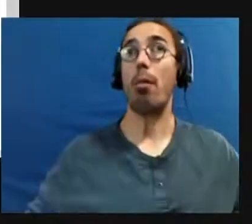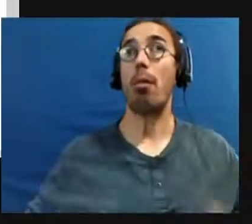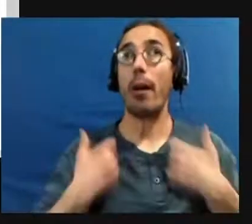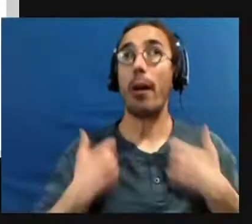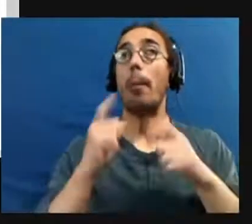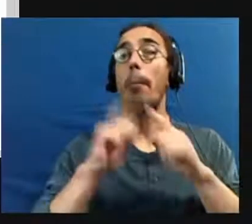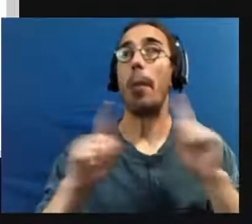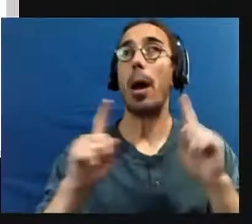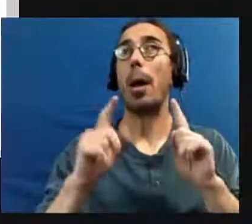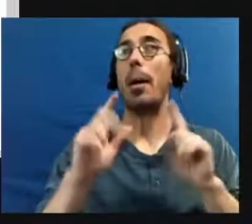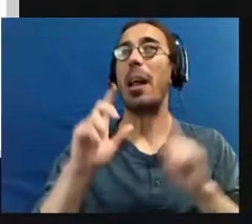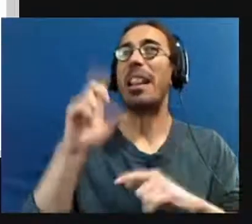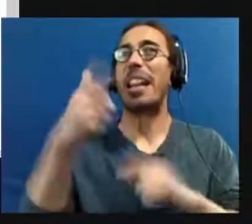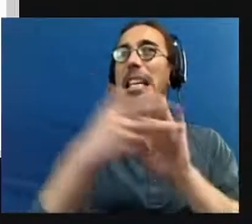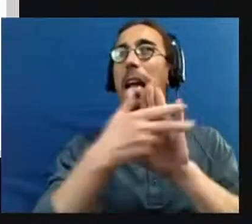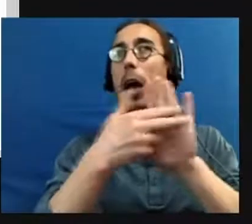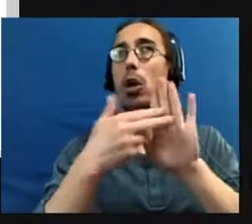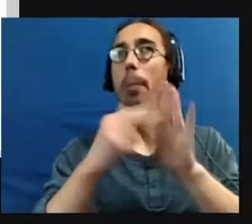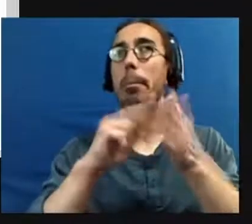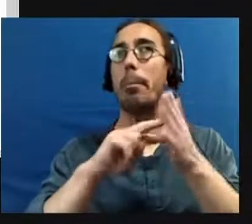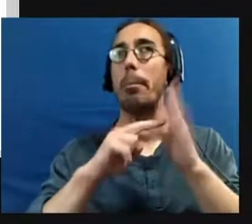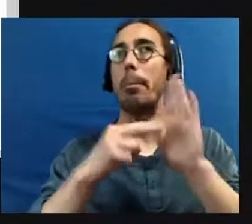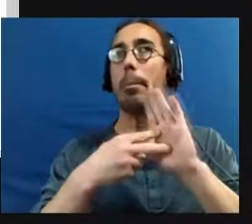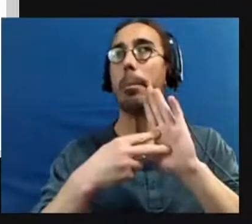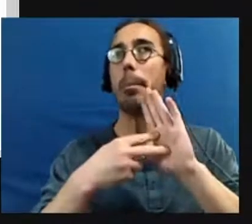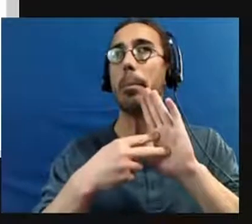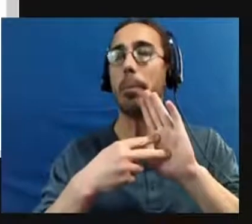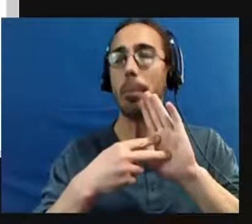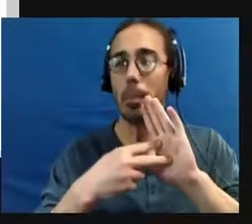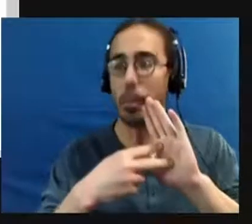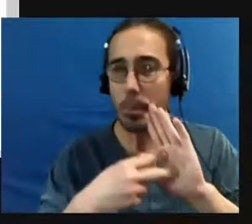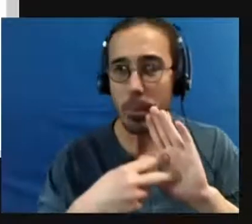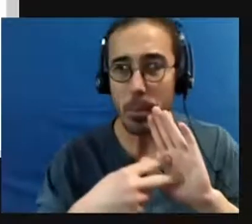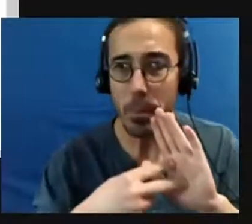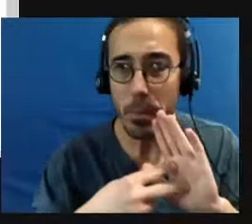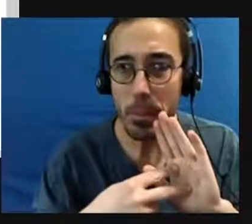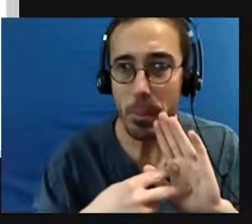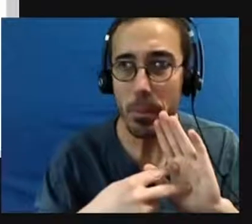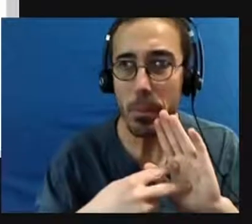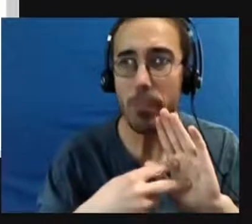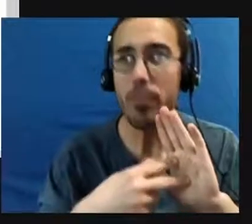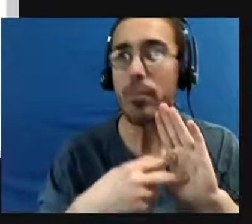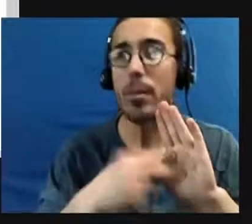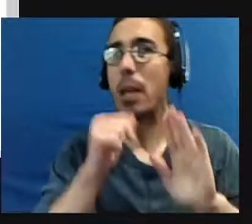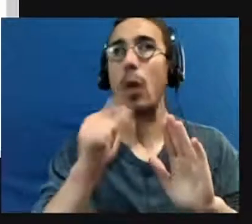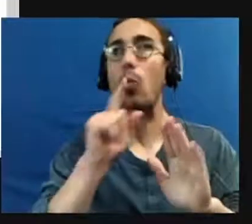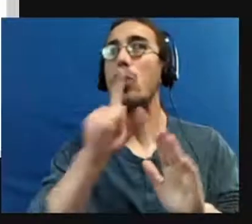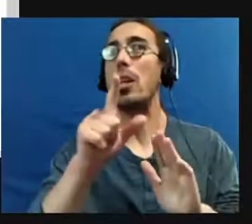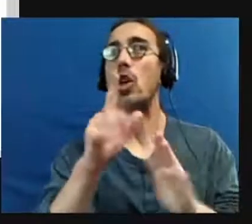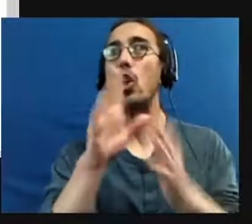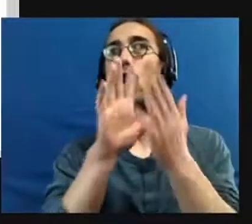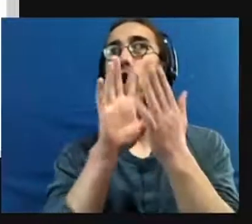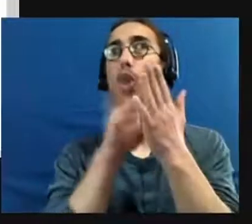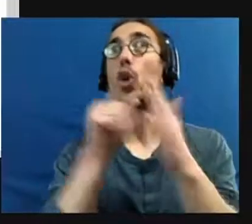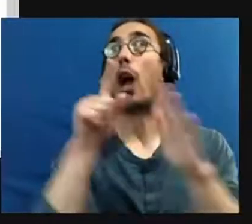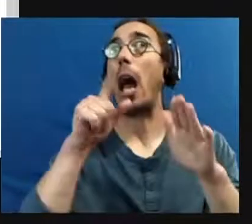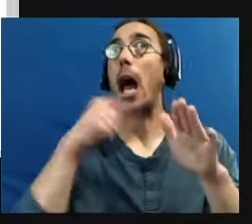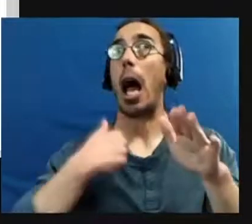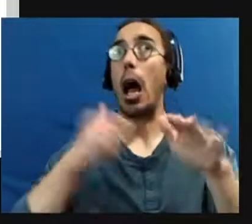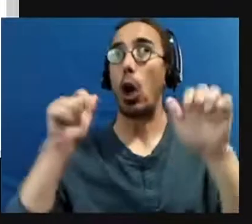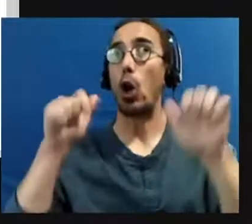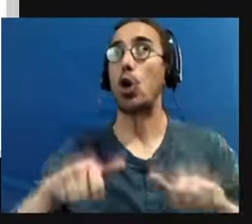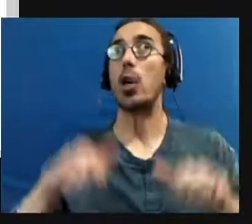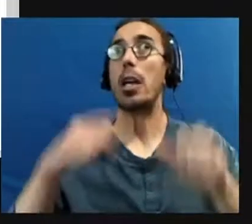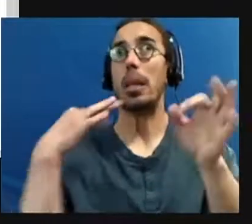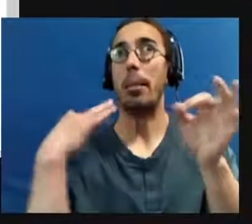to as late diagnosed, which means I didn't really learn that I could explain how my brain works and all the problems